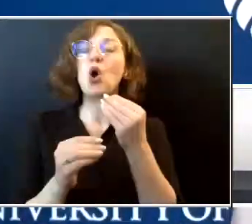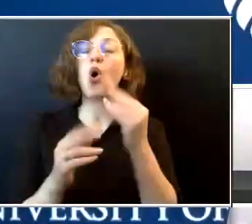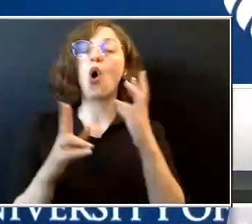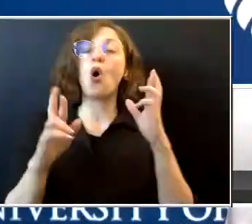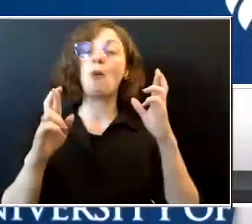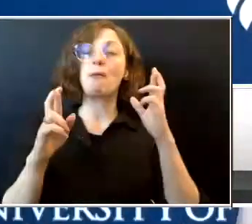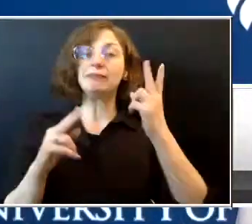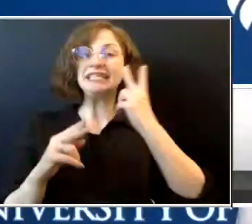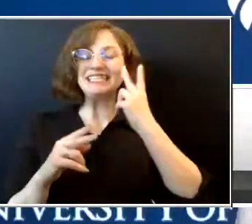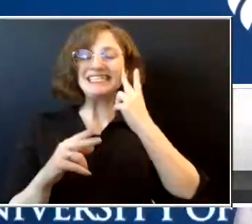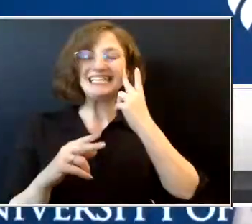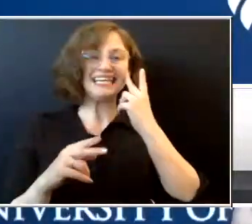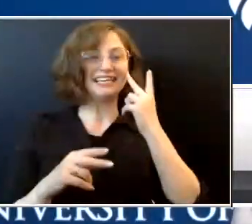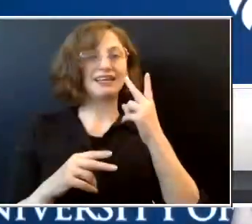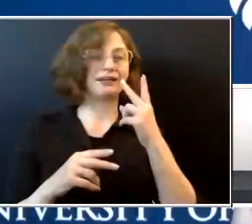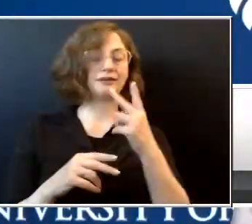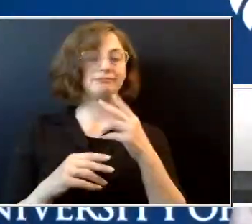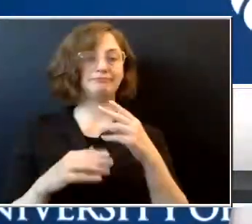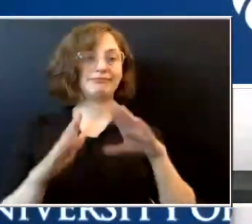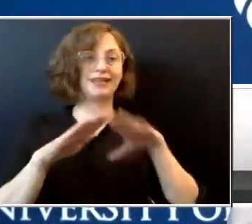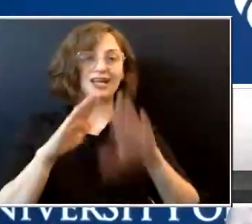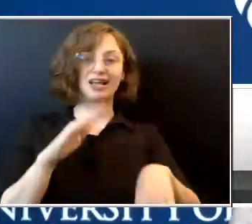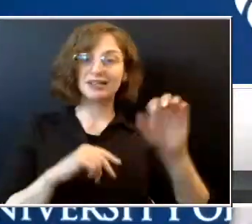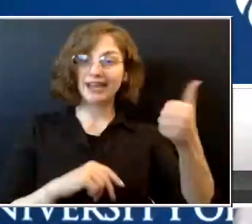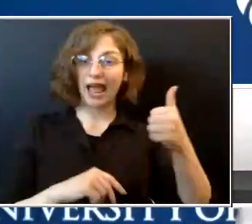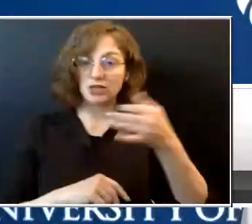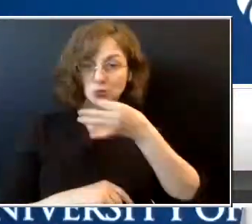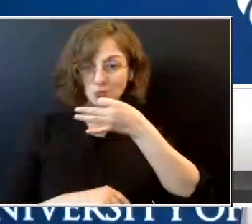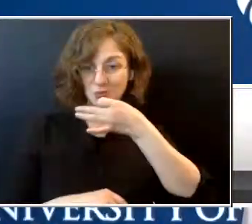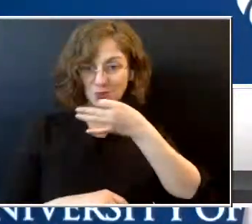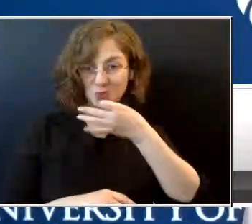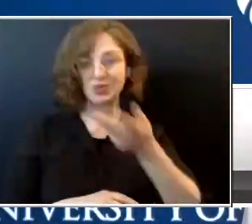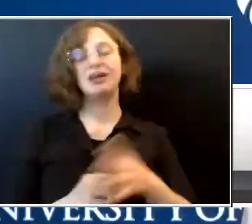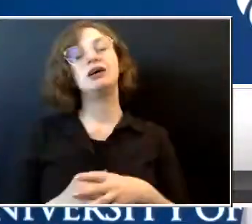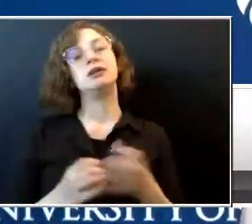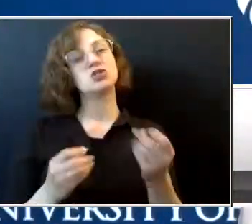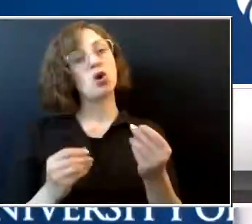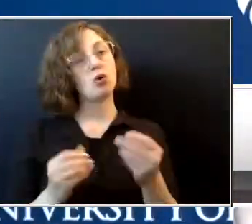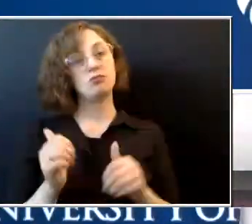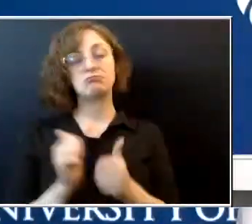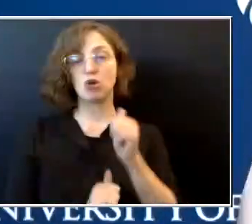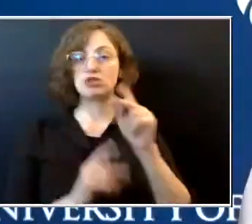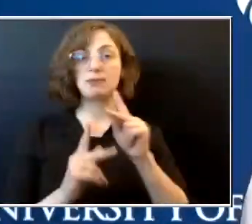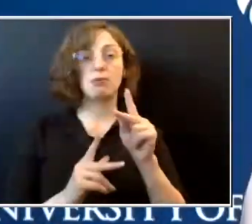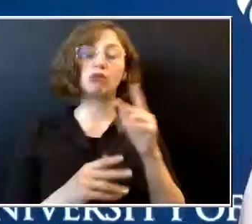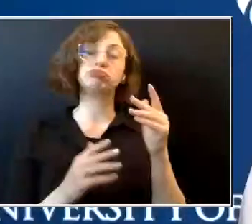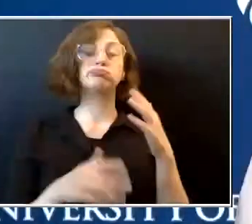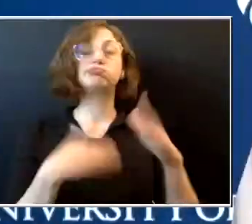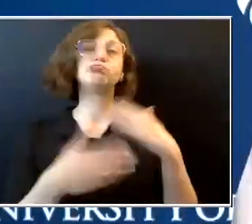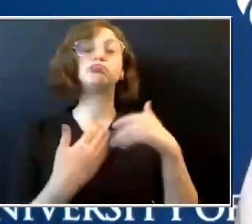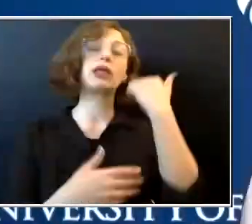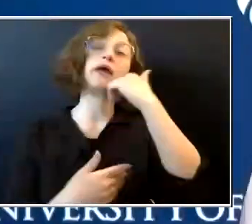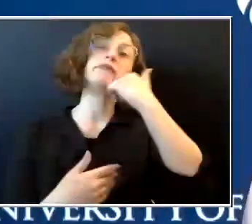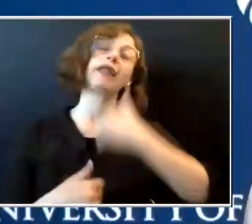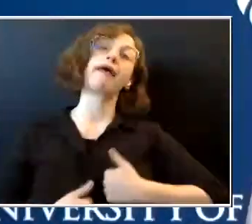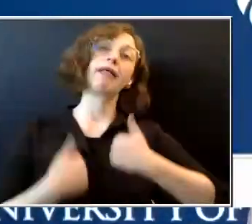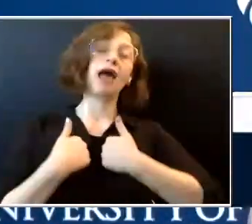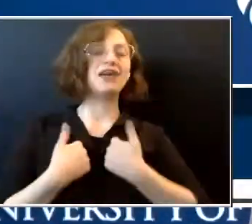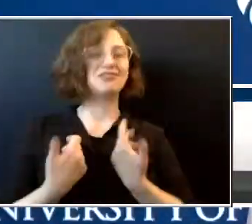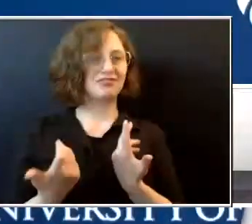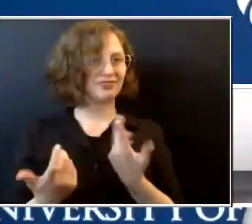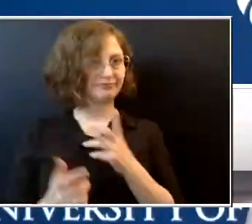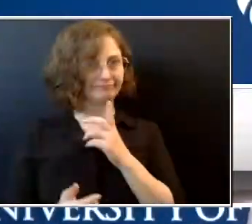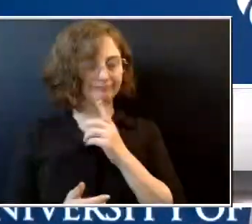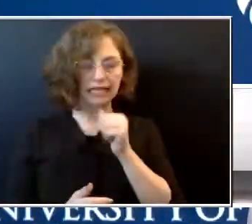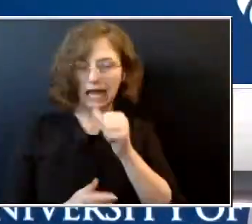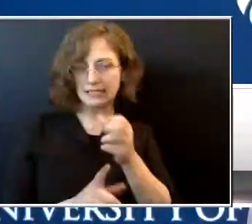most part, people go about their daily lives, it really doesn't affect them, but we do have to remember and be sensitive to the fact that there are populations in our